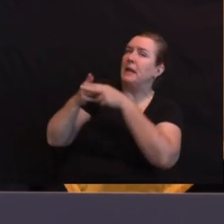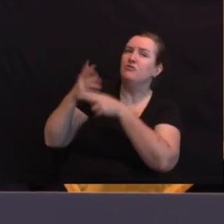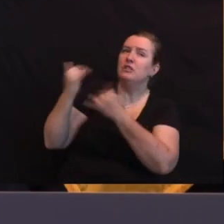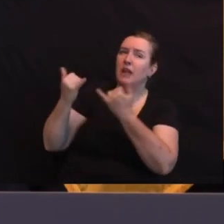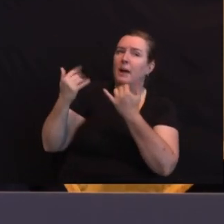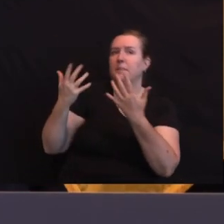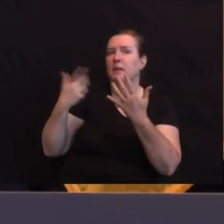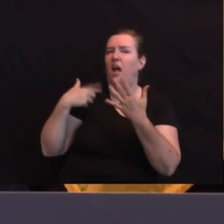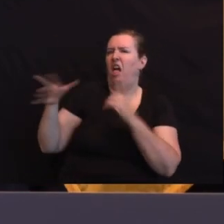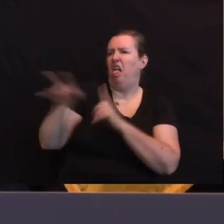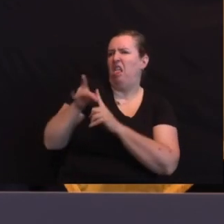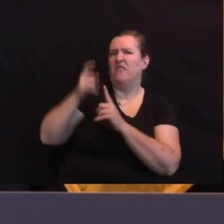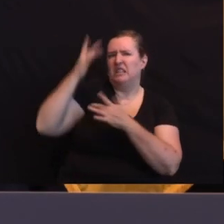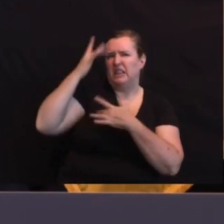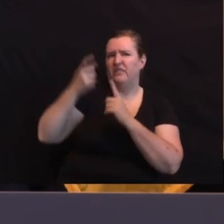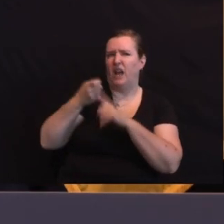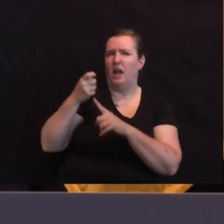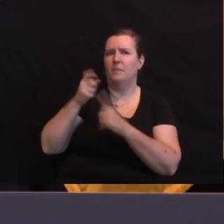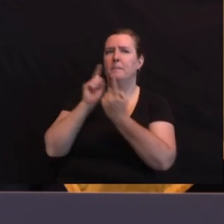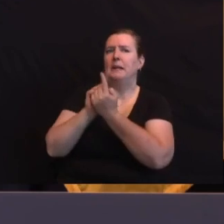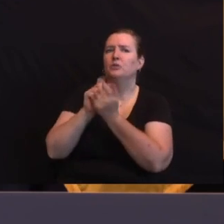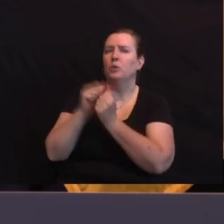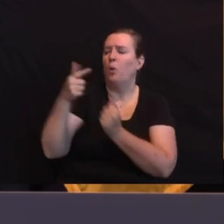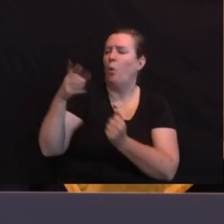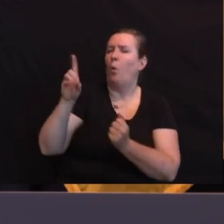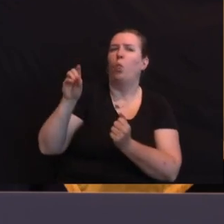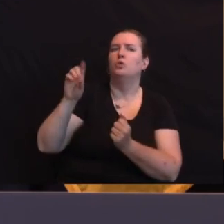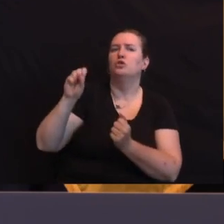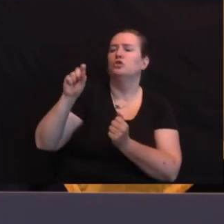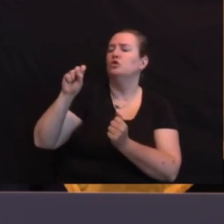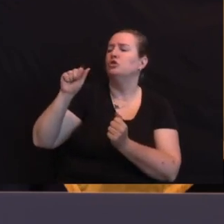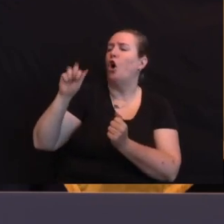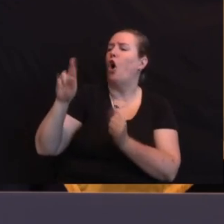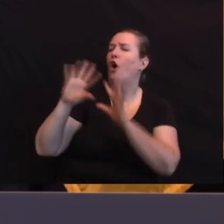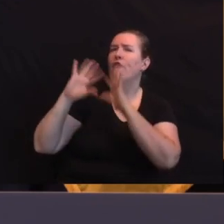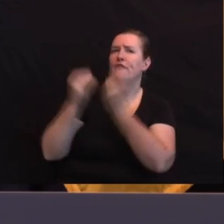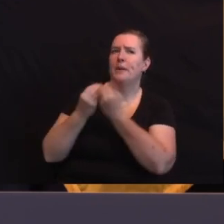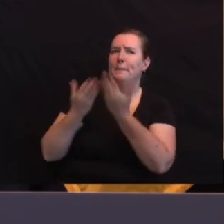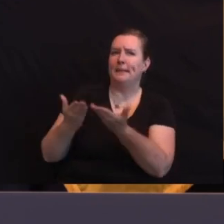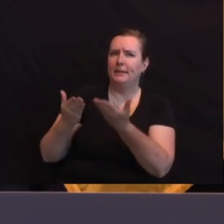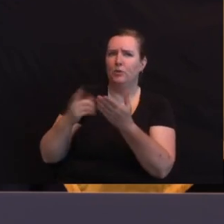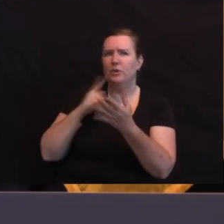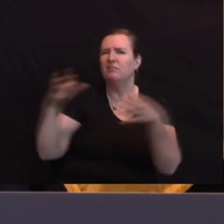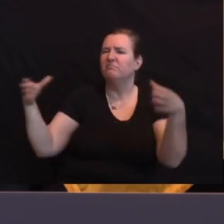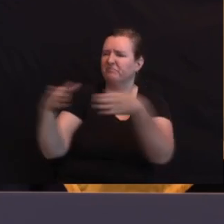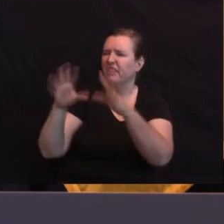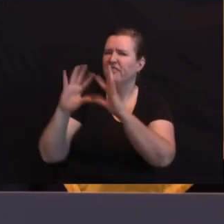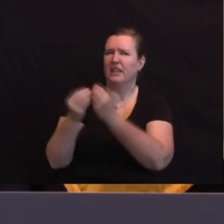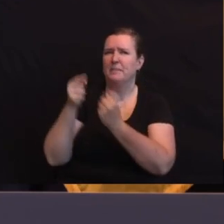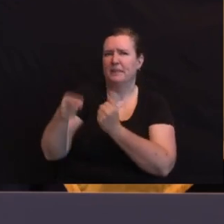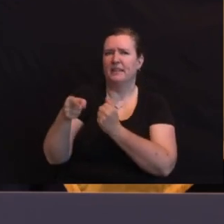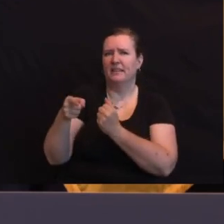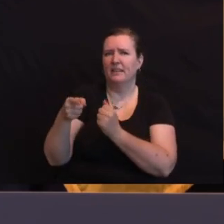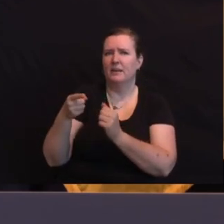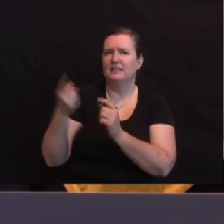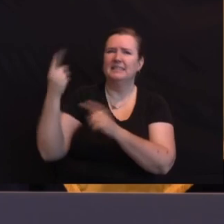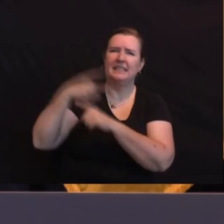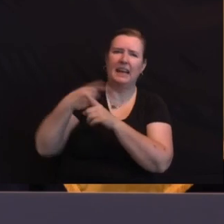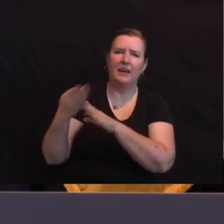gotten COVID from meeting with Gold Star families, which came 4 days, a reception that came 4 days before the Bedminster trip. Any reaction